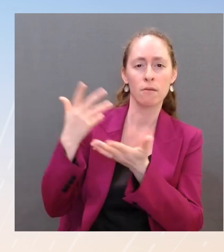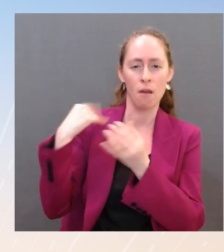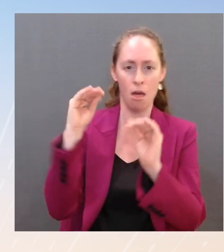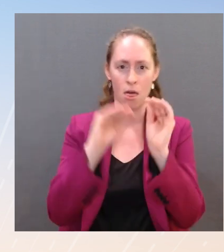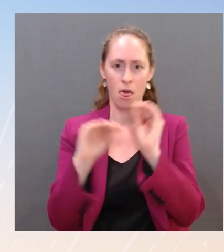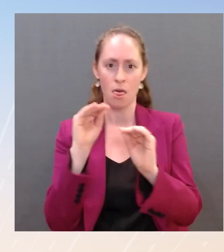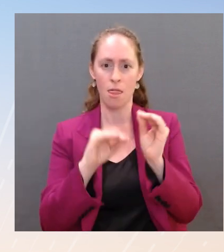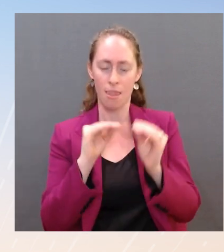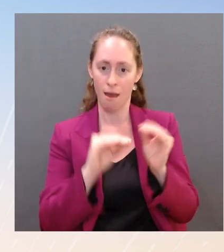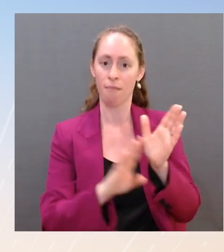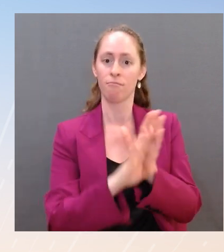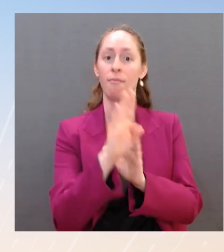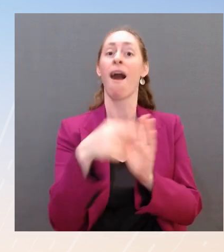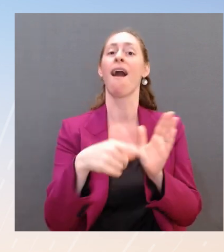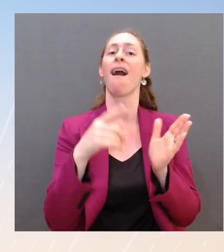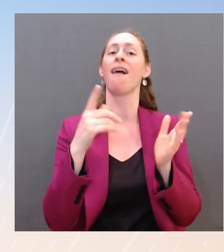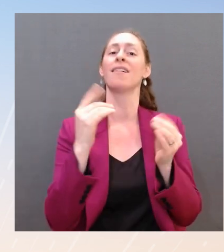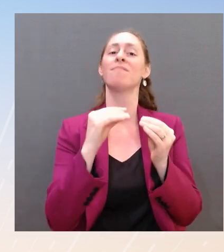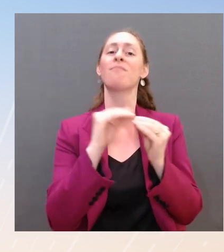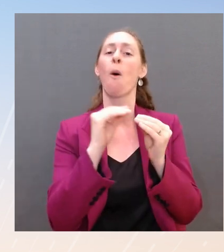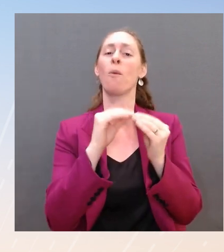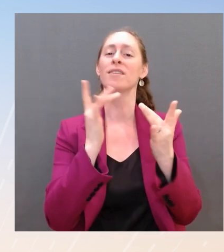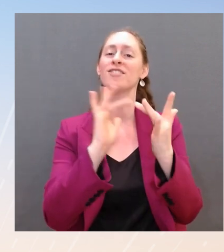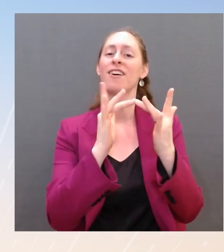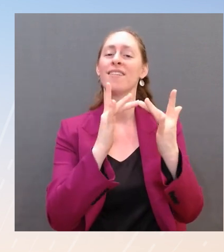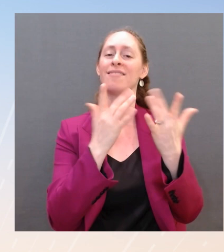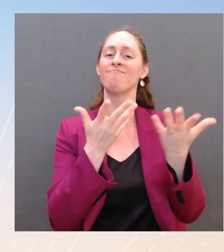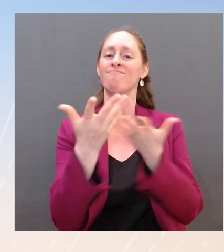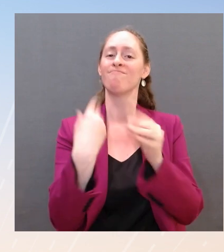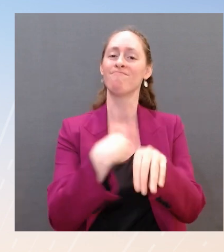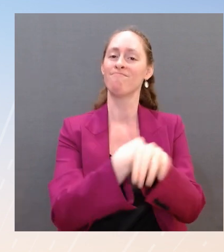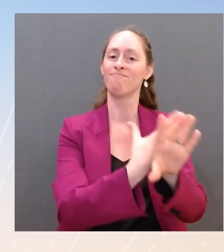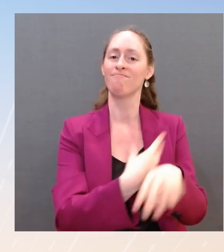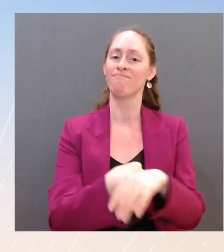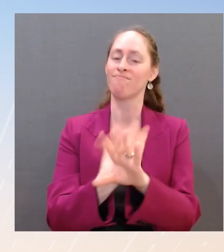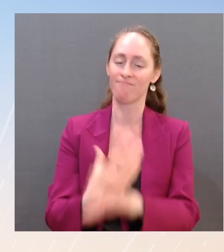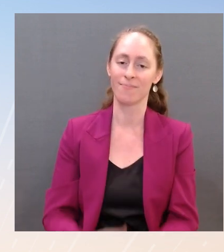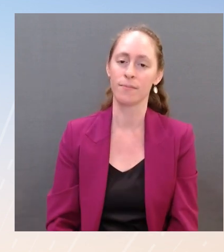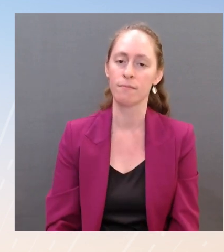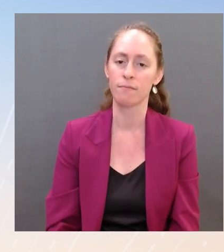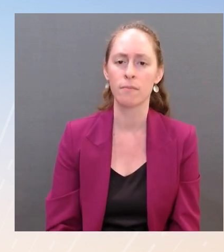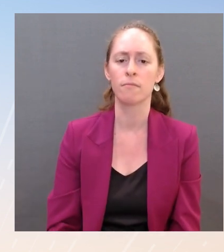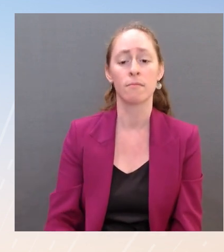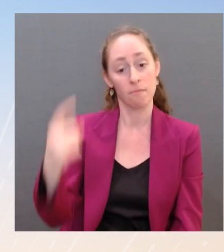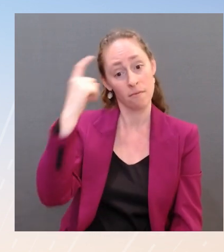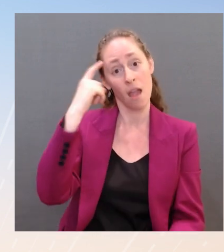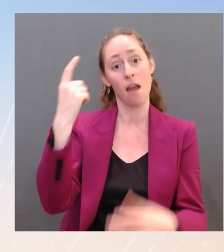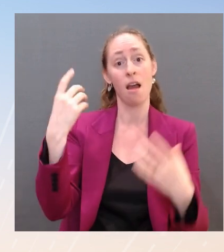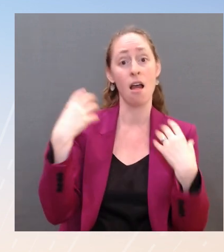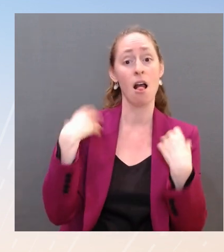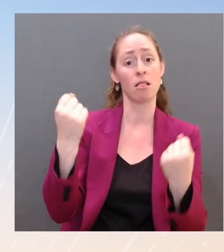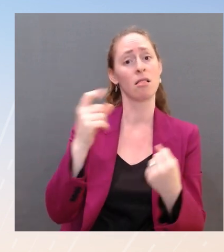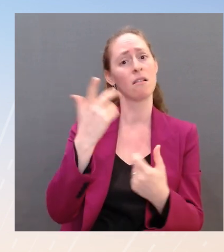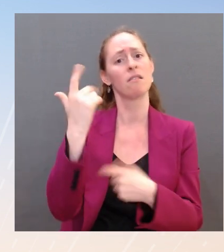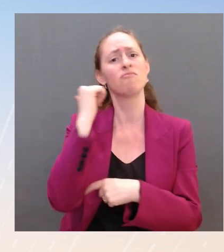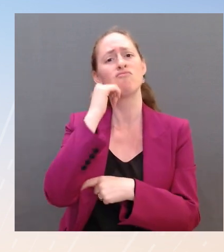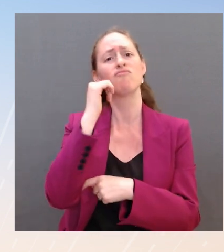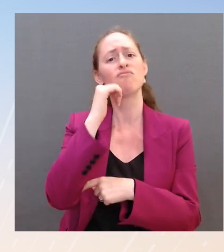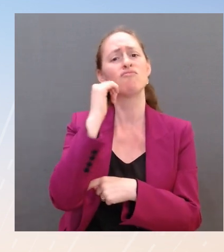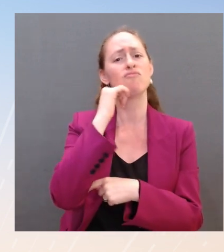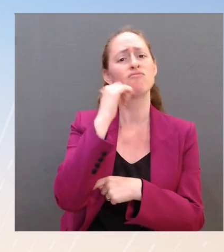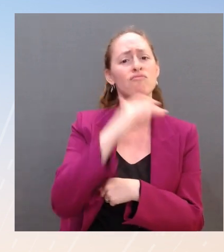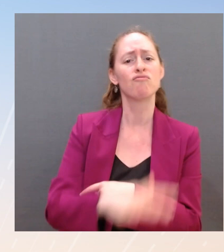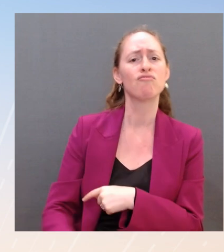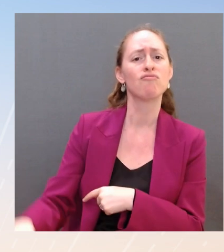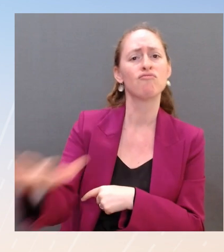am making sure that mental health is normalized by running a community-based LLC that uses food and baking to talk about